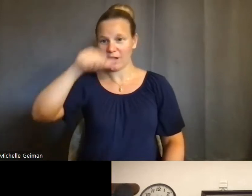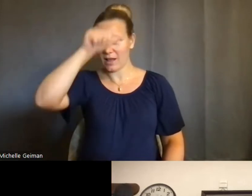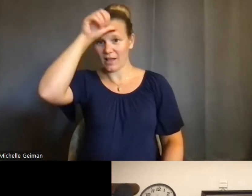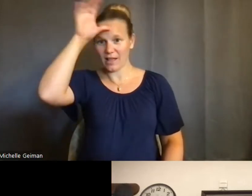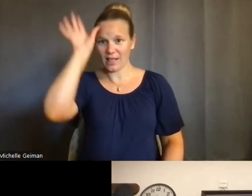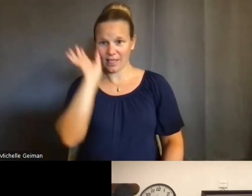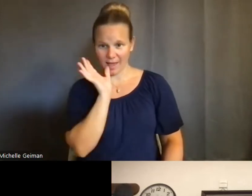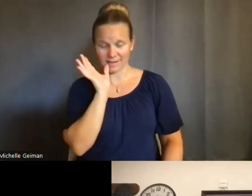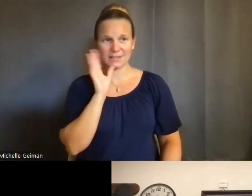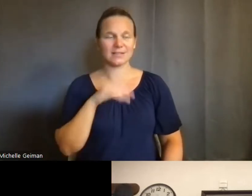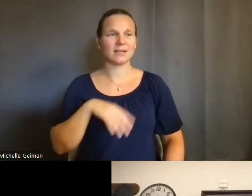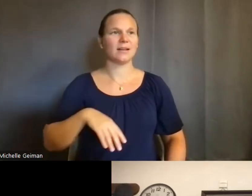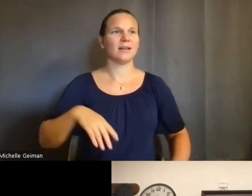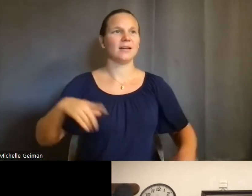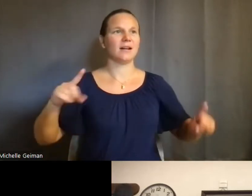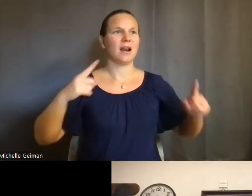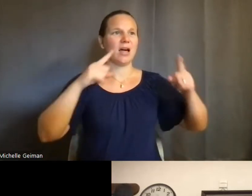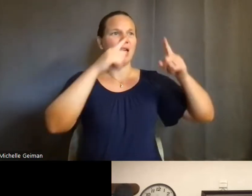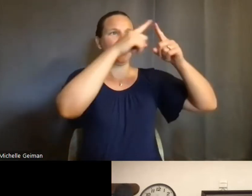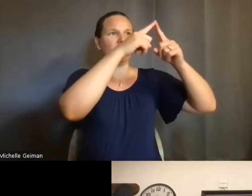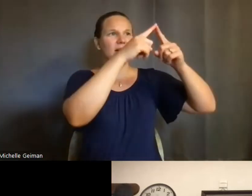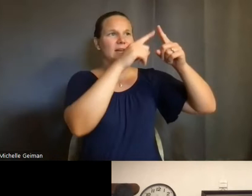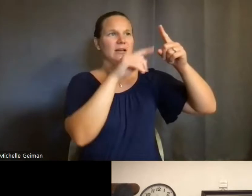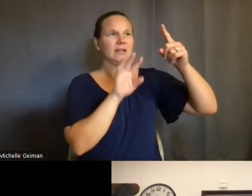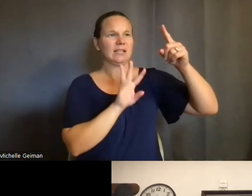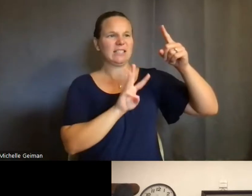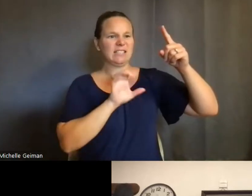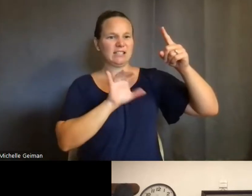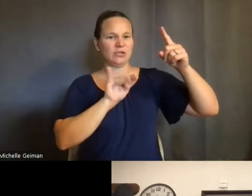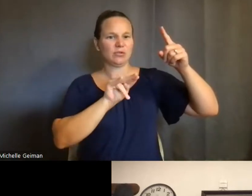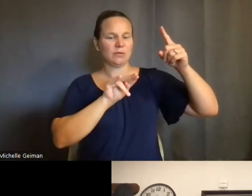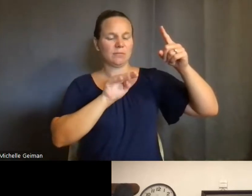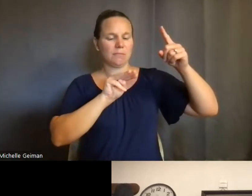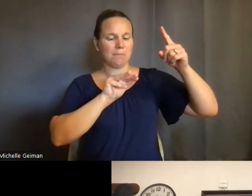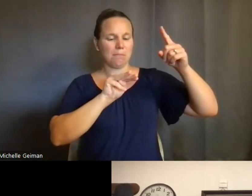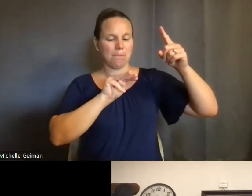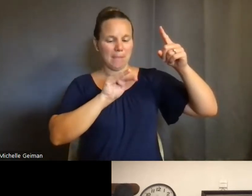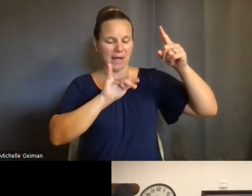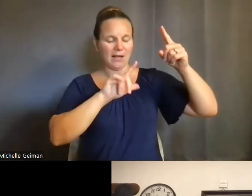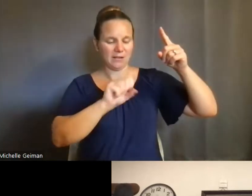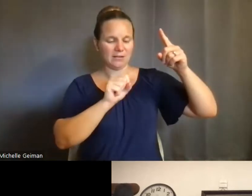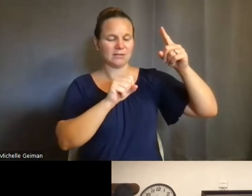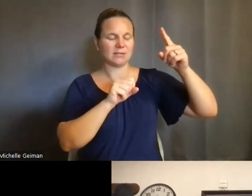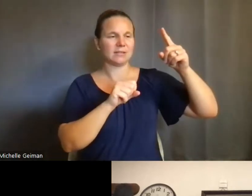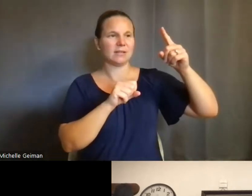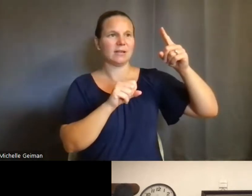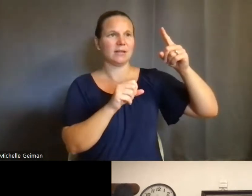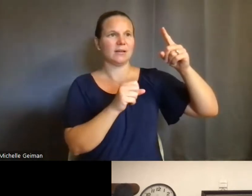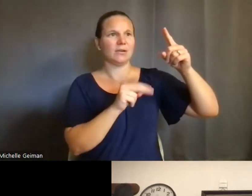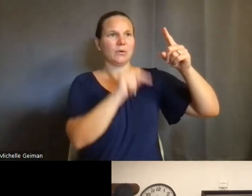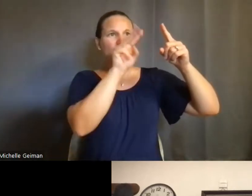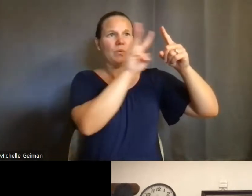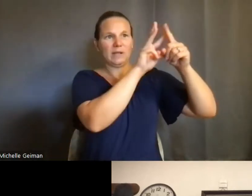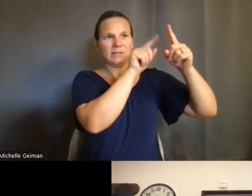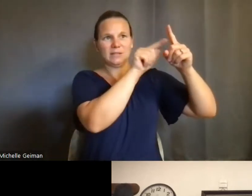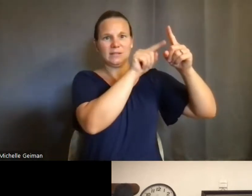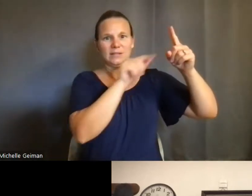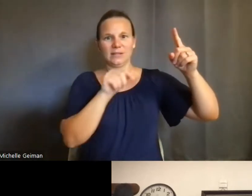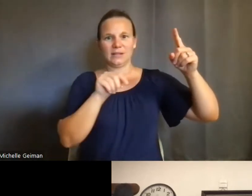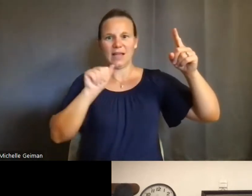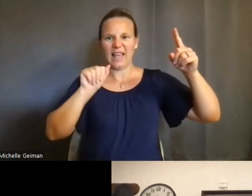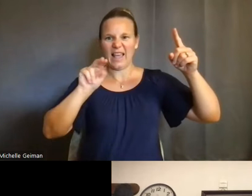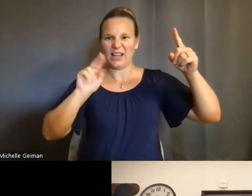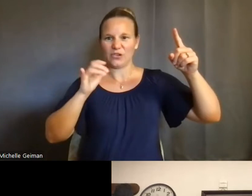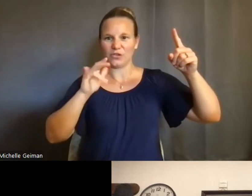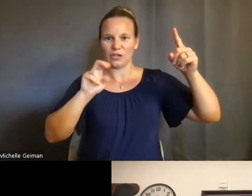Alaska Peninsula, about 600 miles southwest of Anchorage. And I've been in the state ever since then. I moved to one other district for a